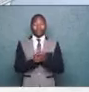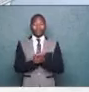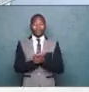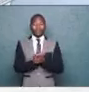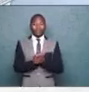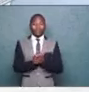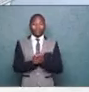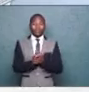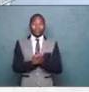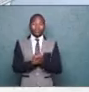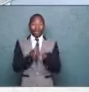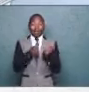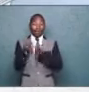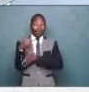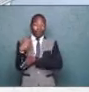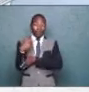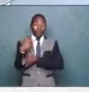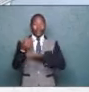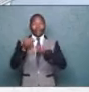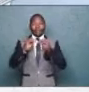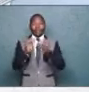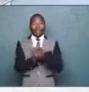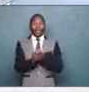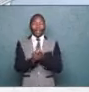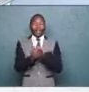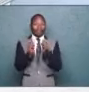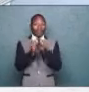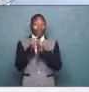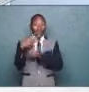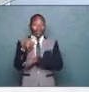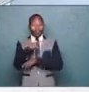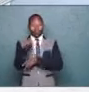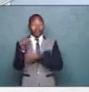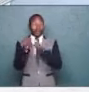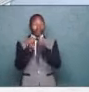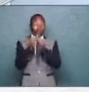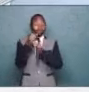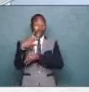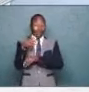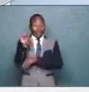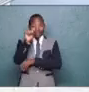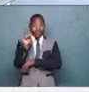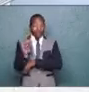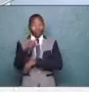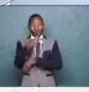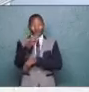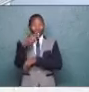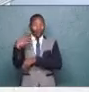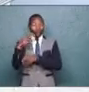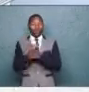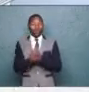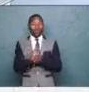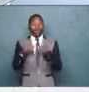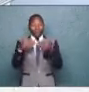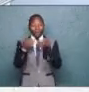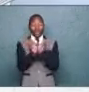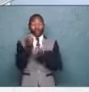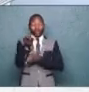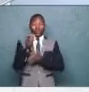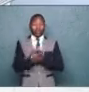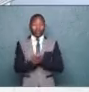motere. Gawo loyamba lichitika pa 13 ndi pa 14 September 2024 makonsolo